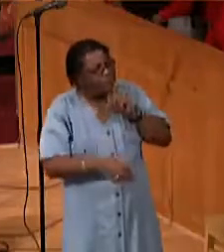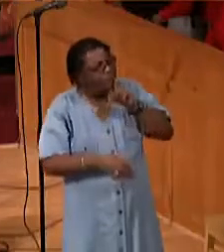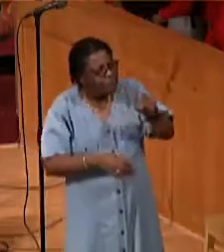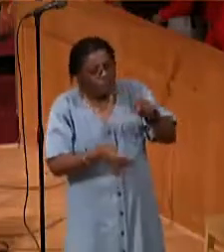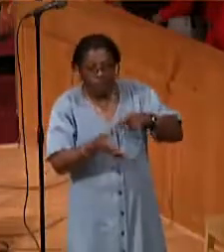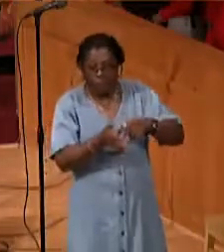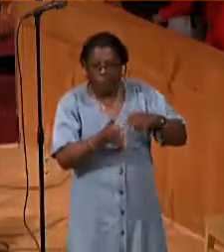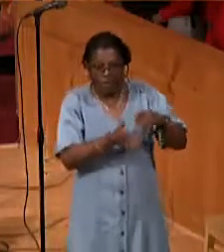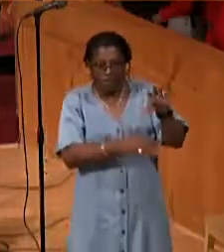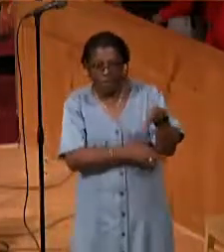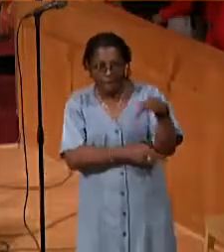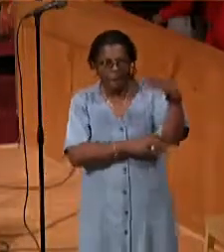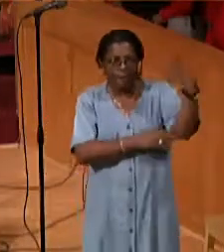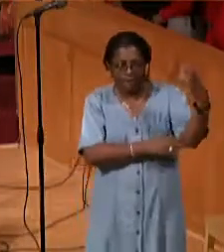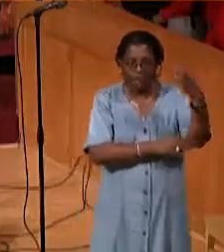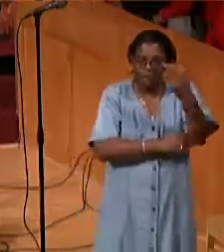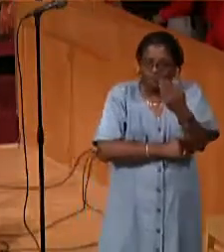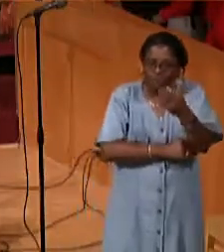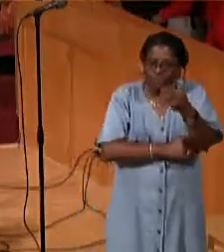But church,